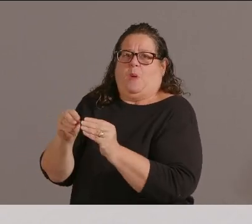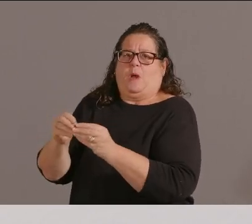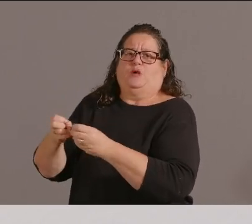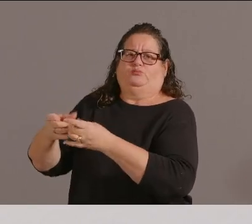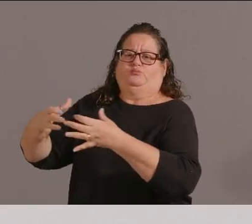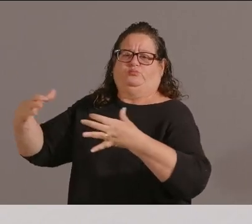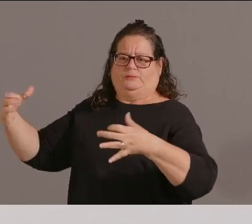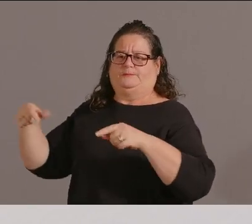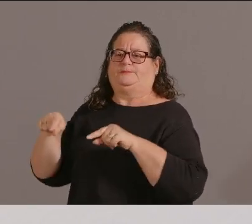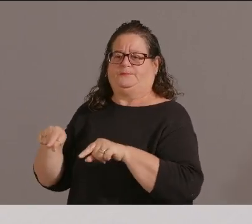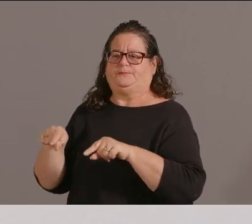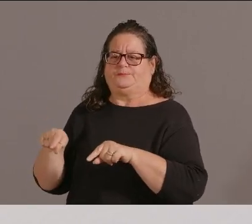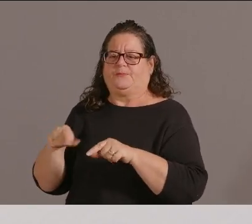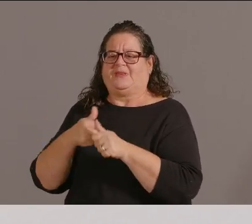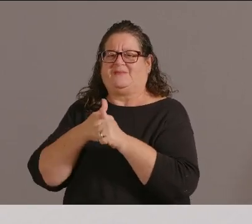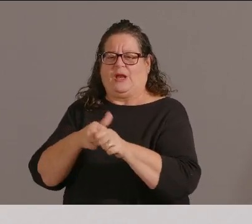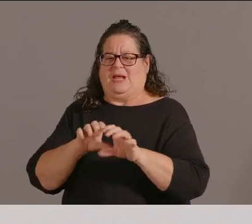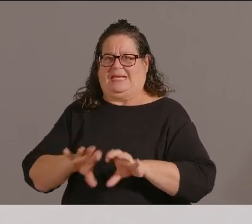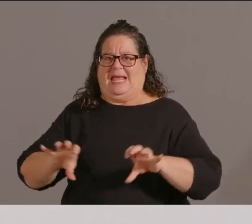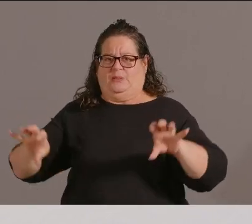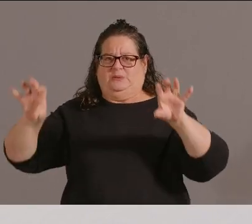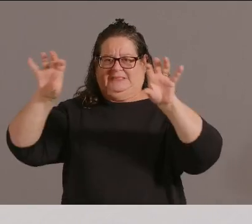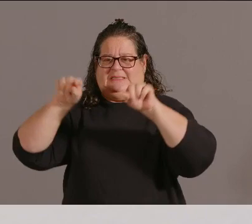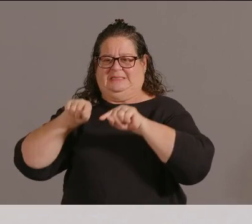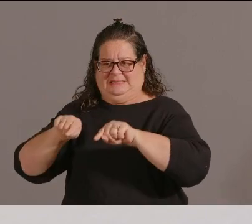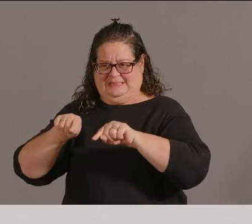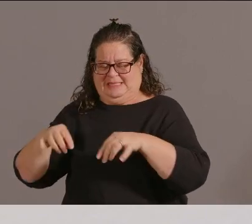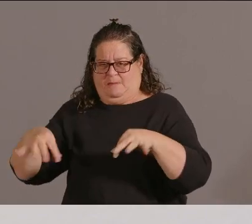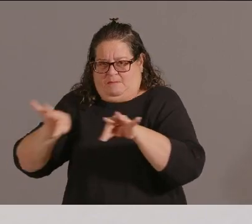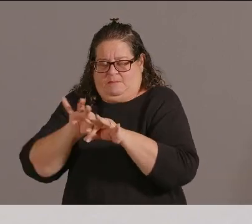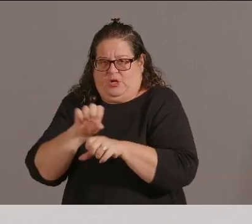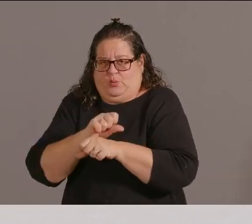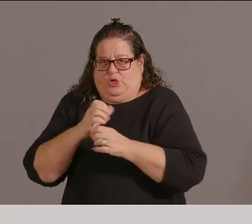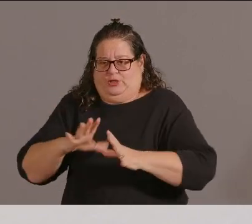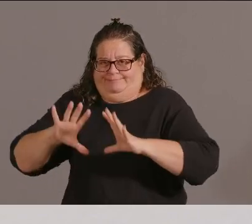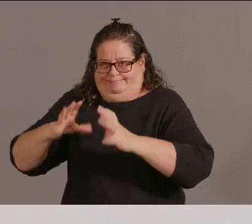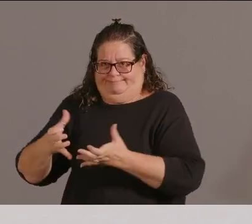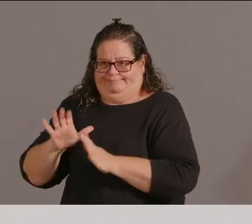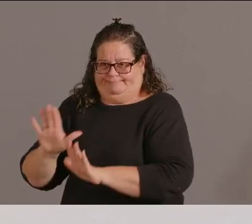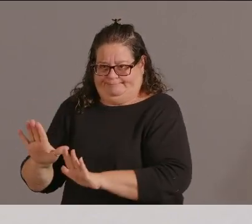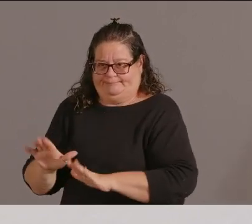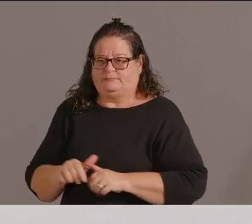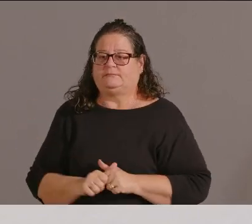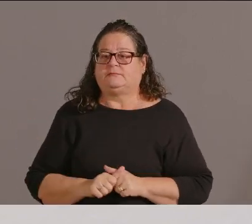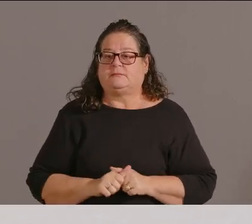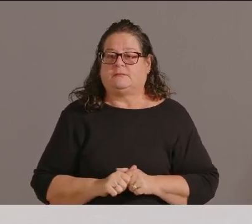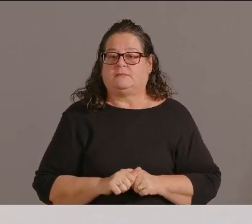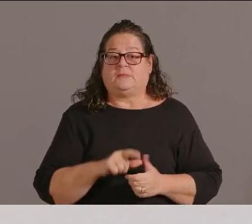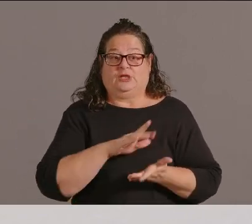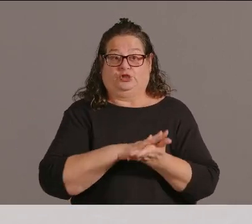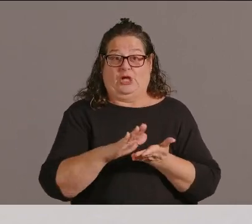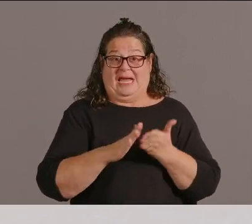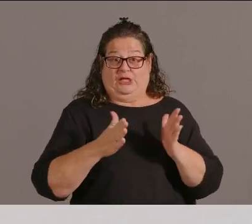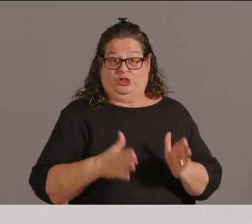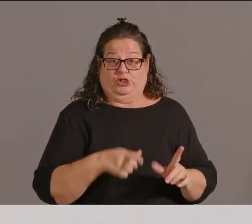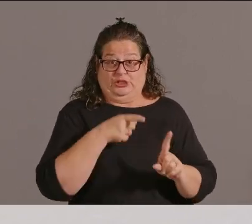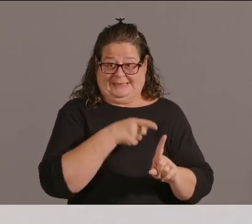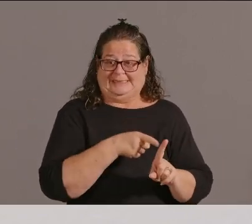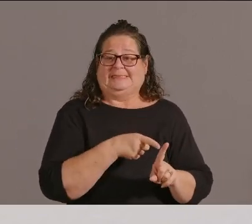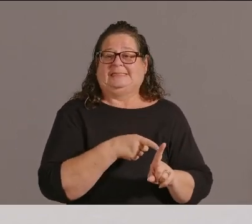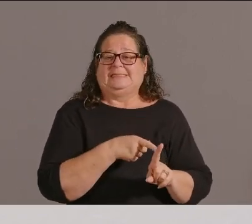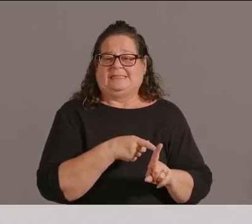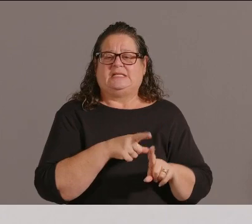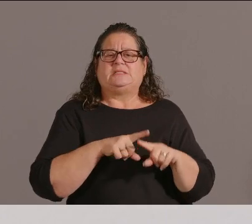professions. For the janitors, depending on where they work, may have